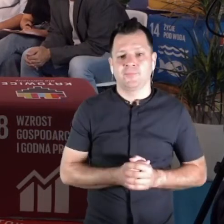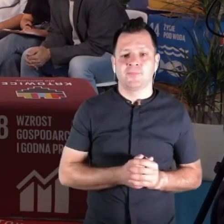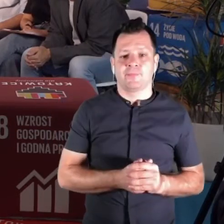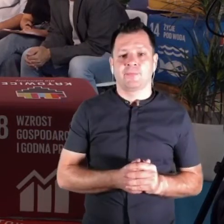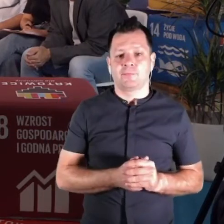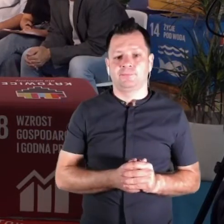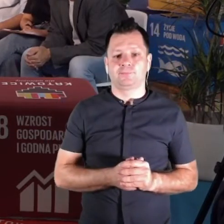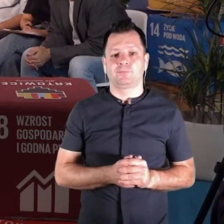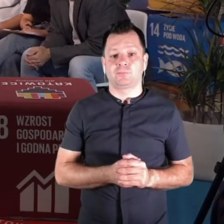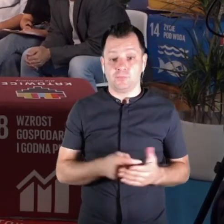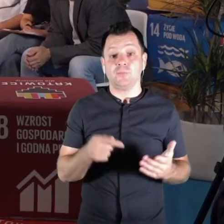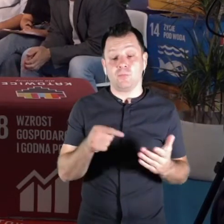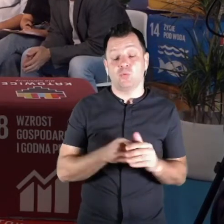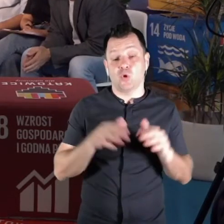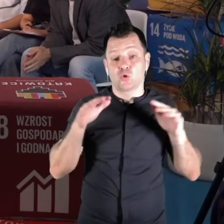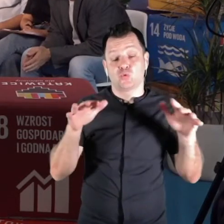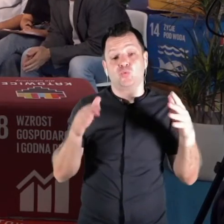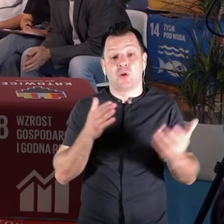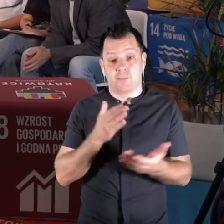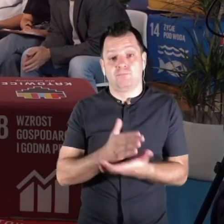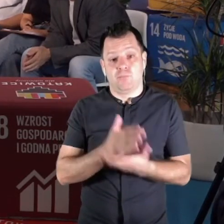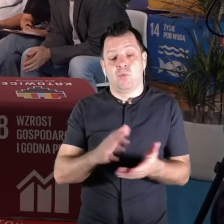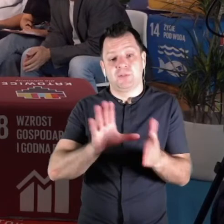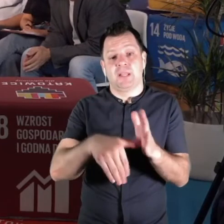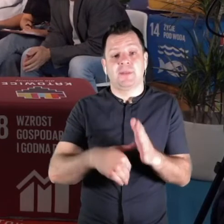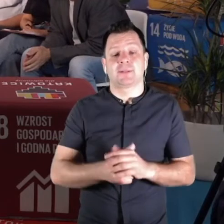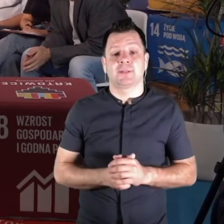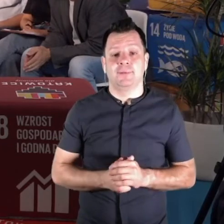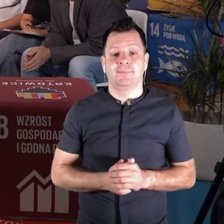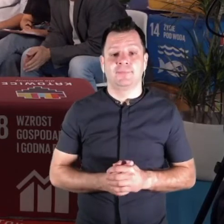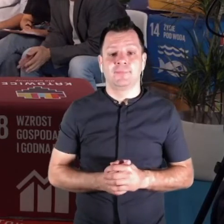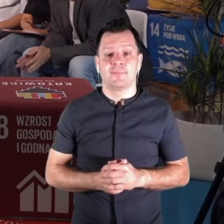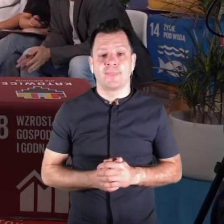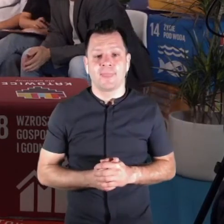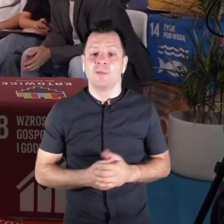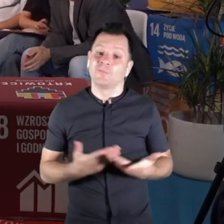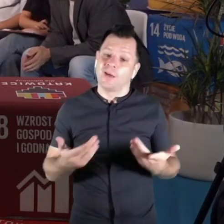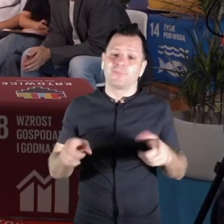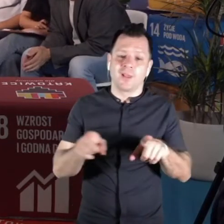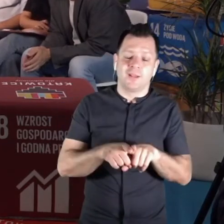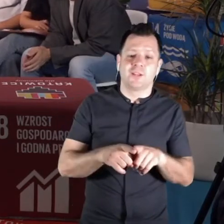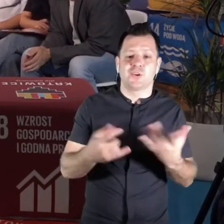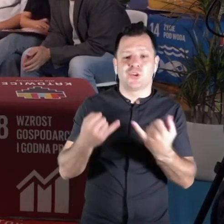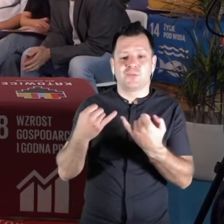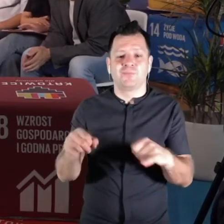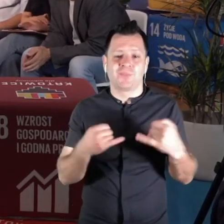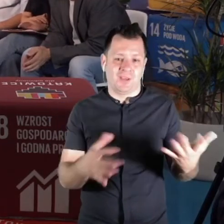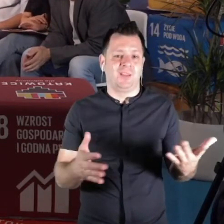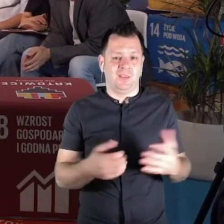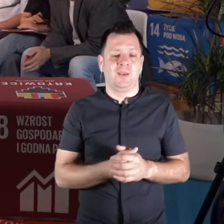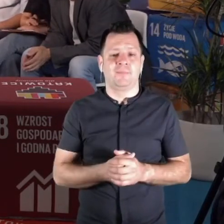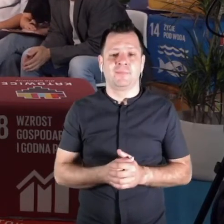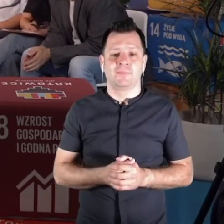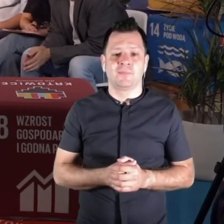the city. However, there are other factors that come into play. For example, irradiation. So a place